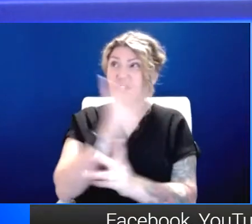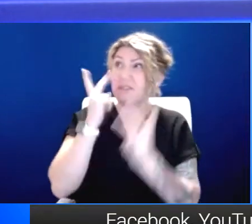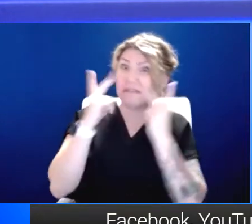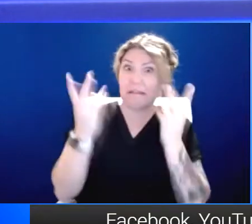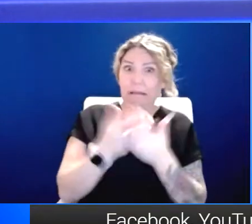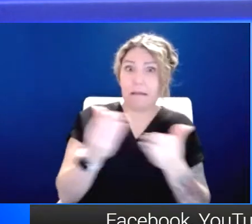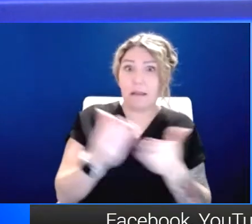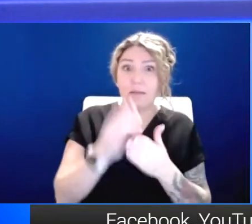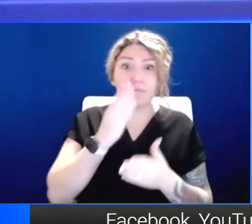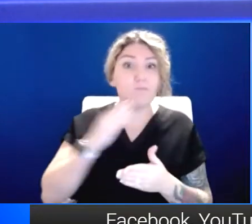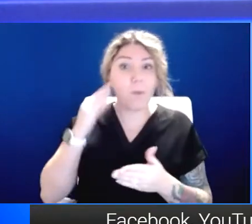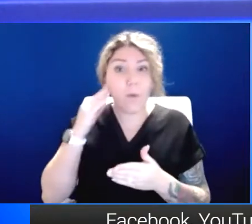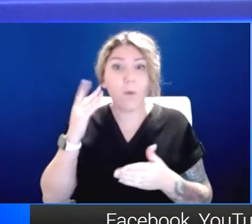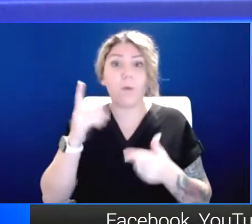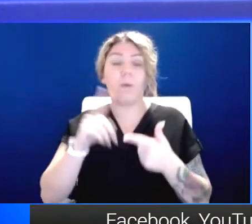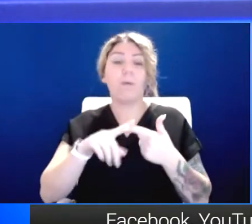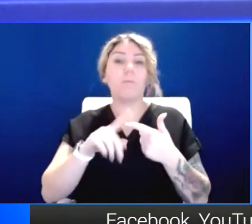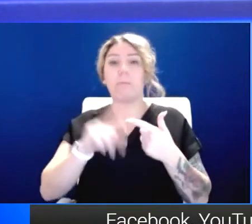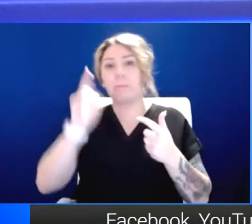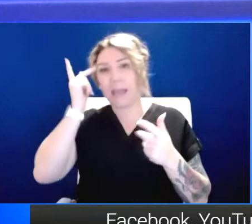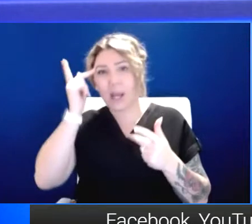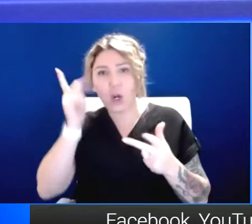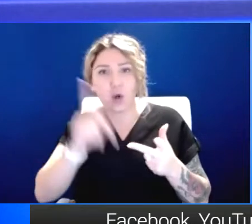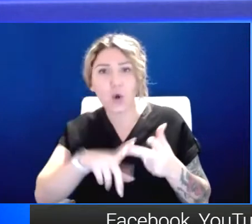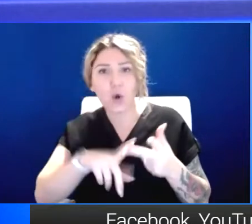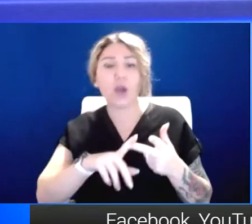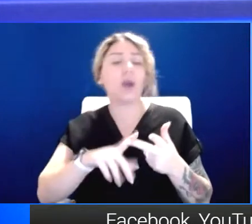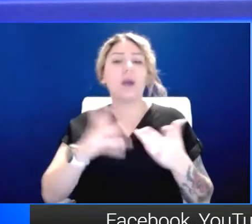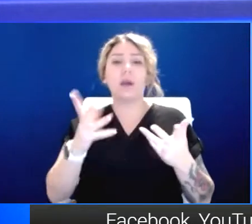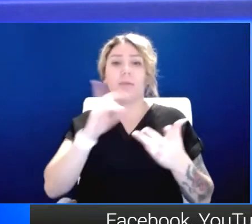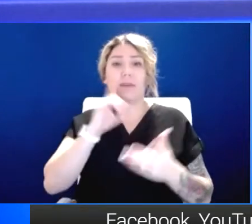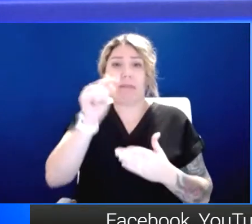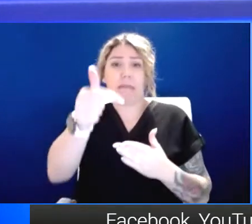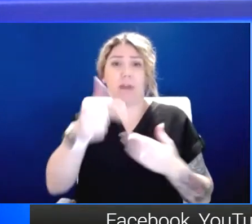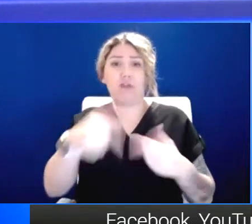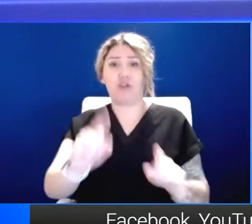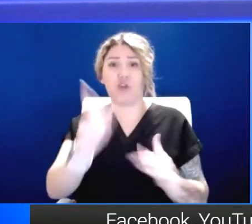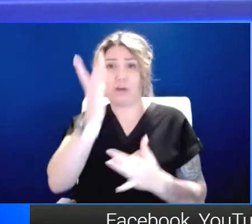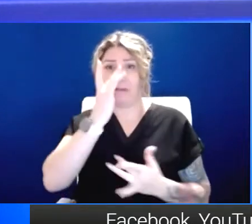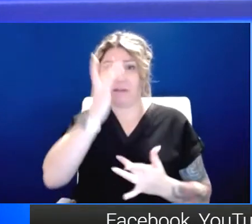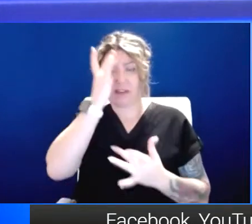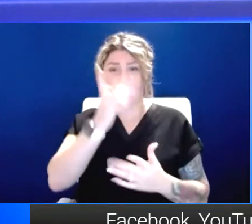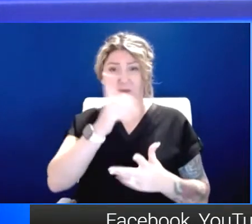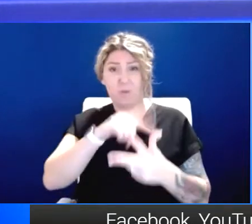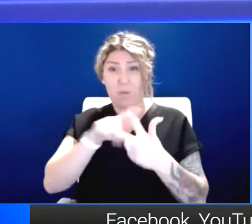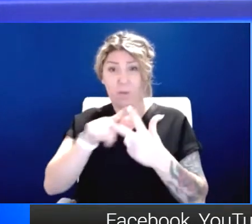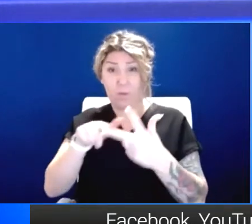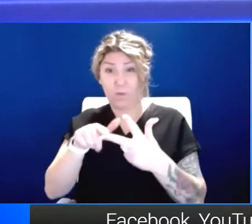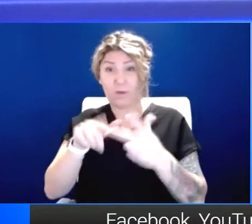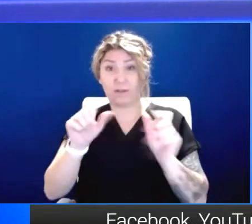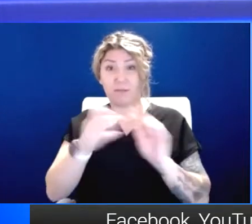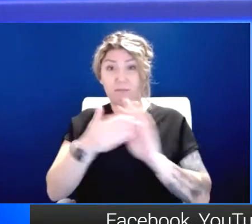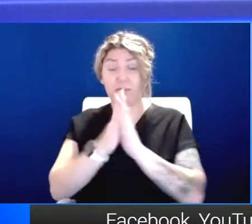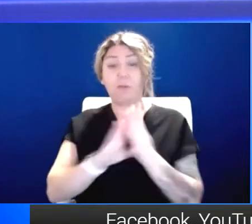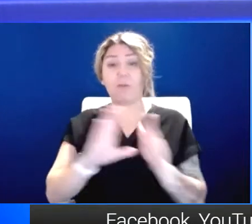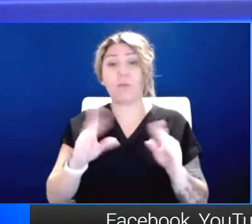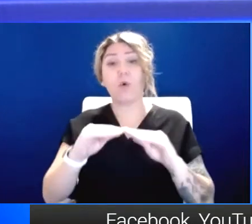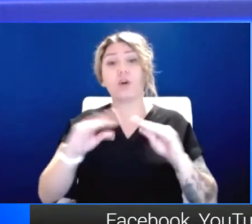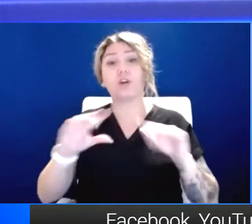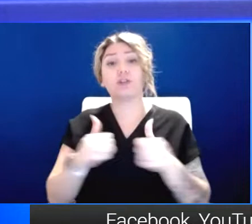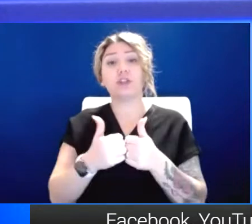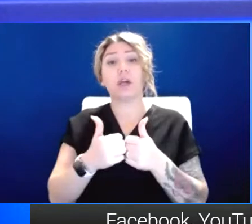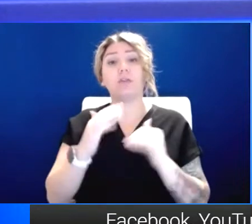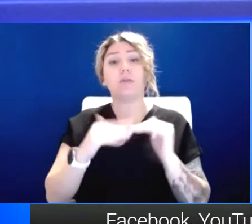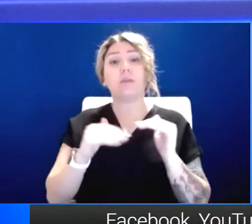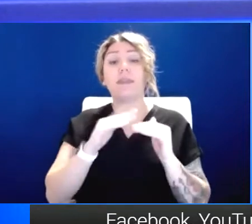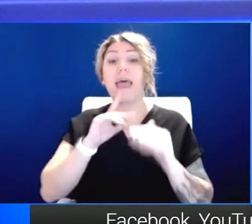the patient is getting paranoid, because later on in the disease course, some of these symptoms can be more challenging than actually the tremor,